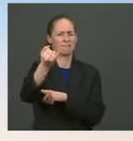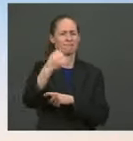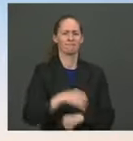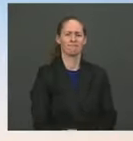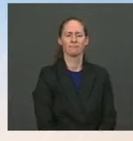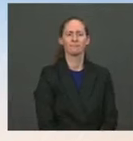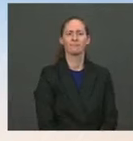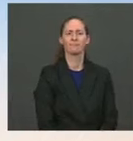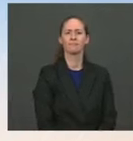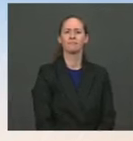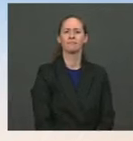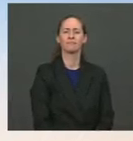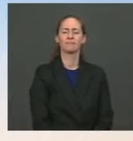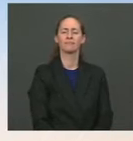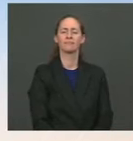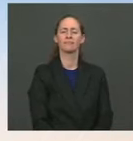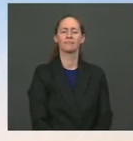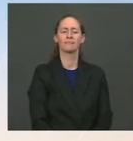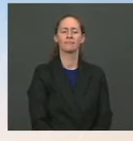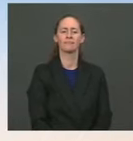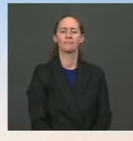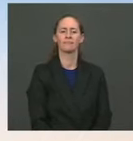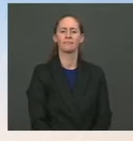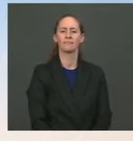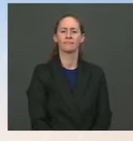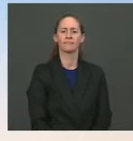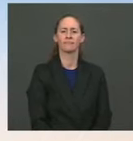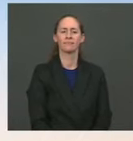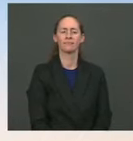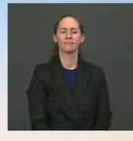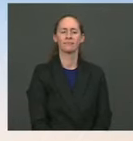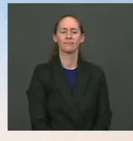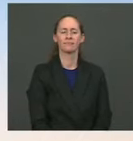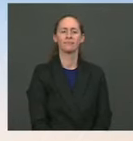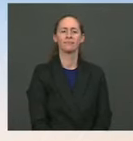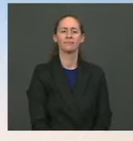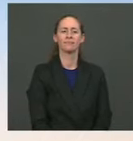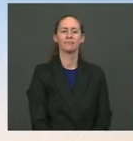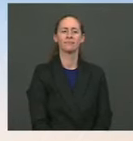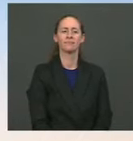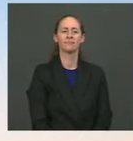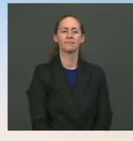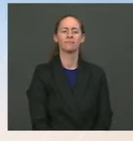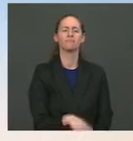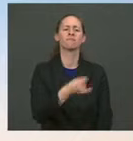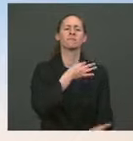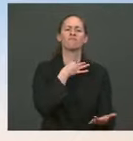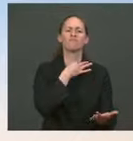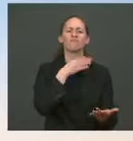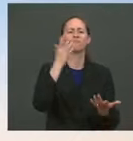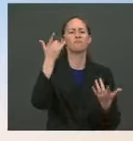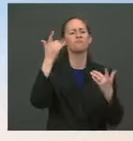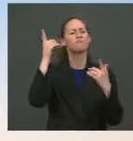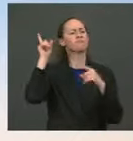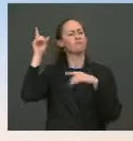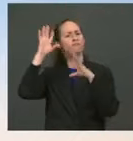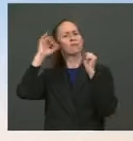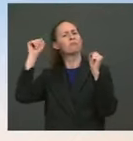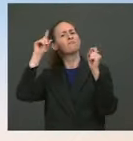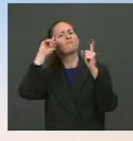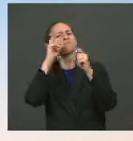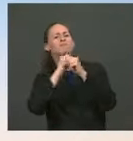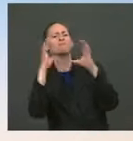podium. Go ahead, Samantha. Thanks, Karine. What kind of outreach has the White House done specifically to the six